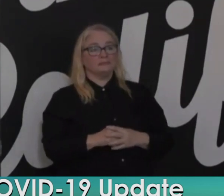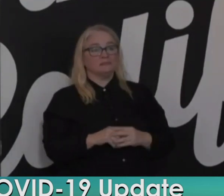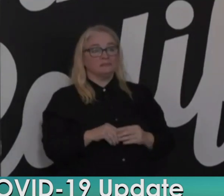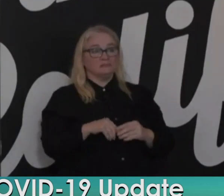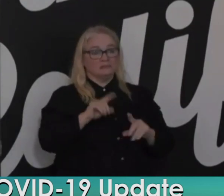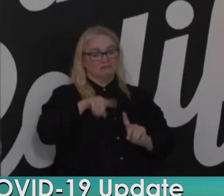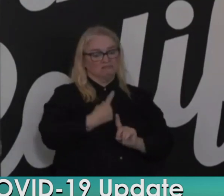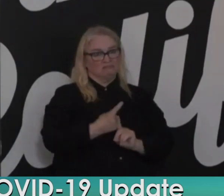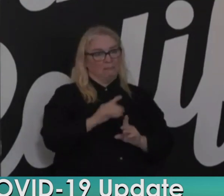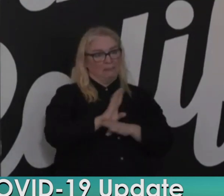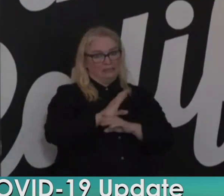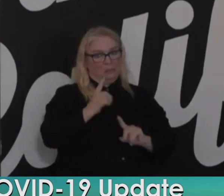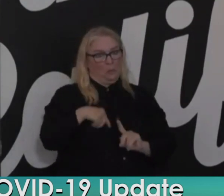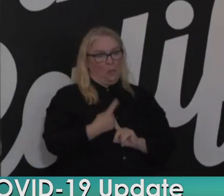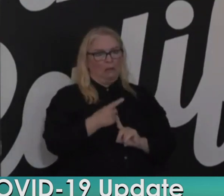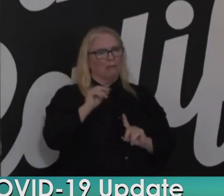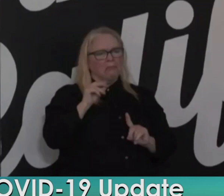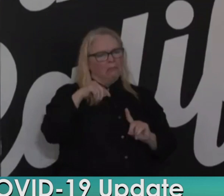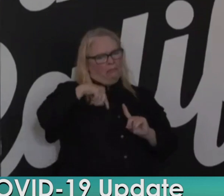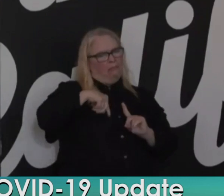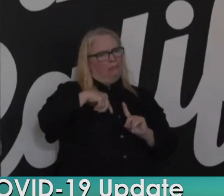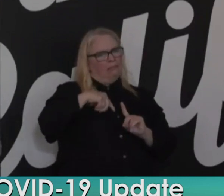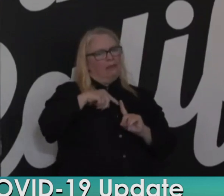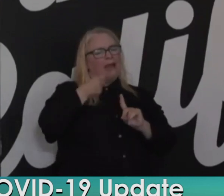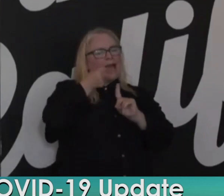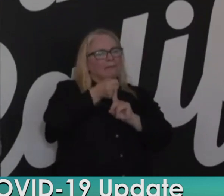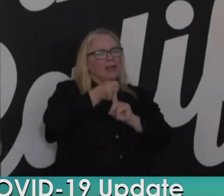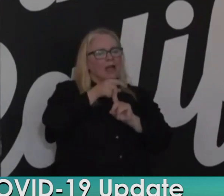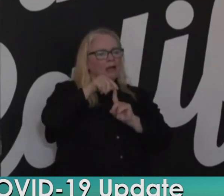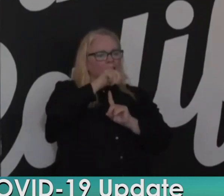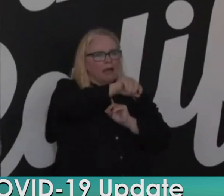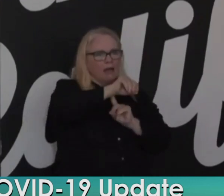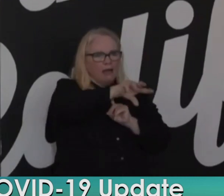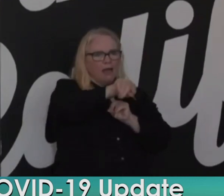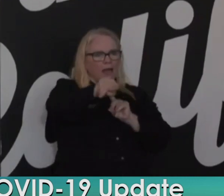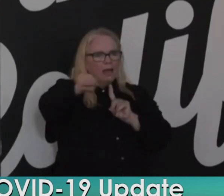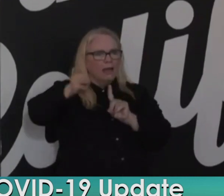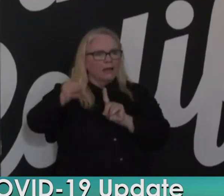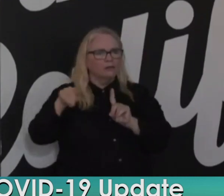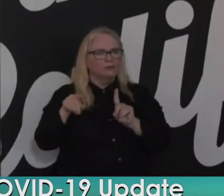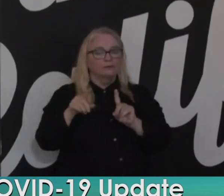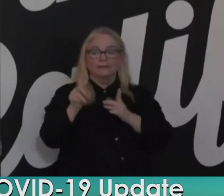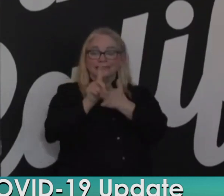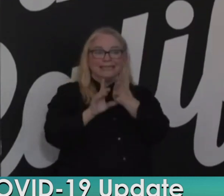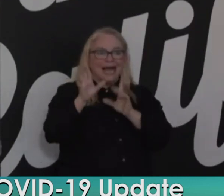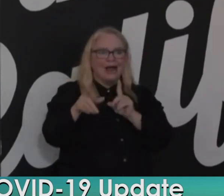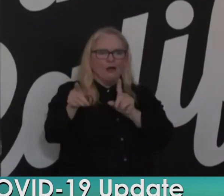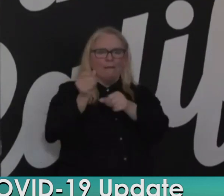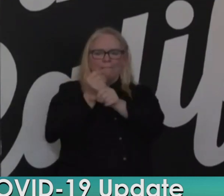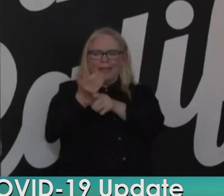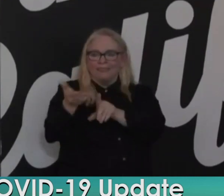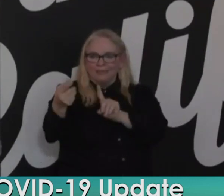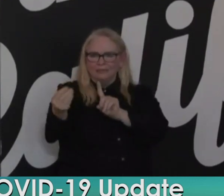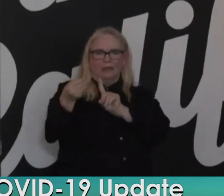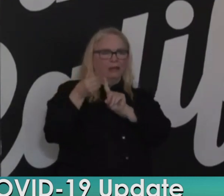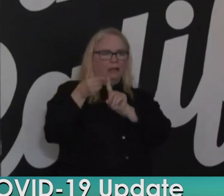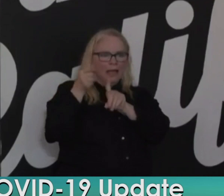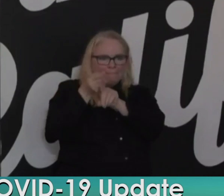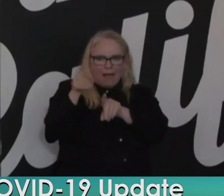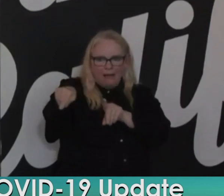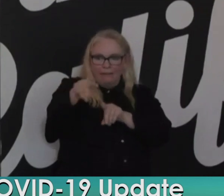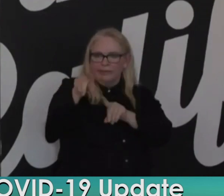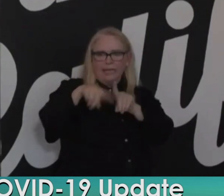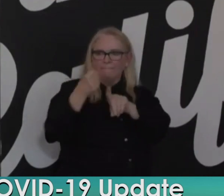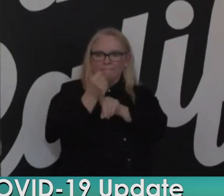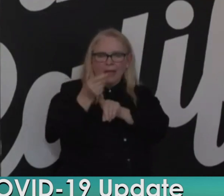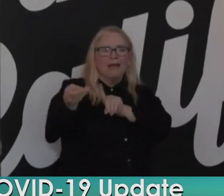the business's impact on that entire supply chain and on the creativity and the ingenuity and the innovative spirit that defines